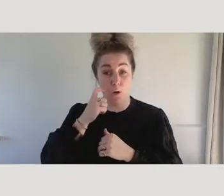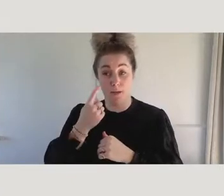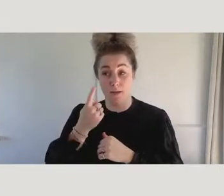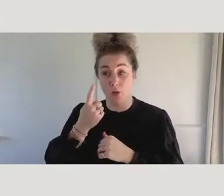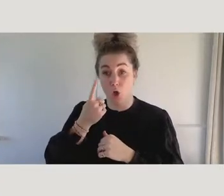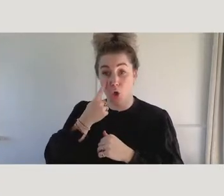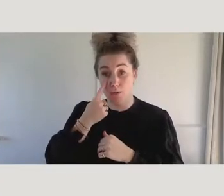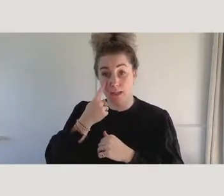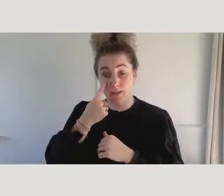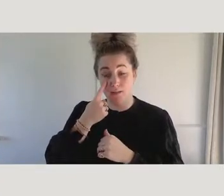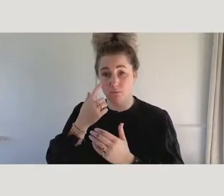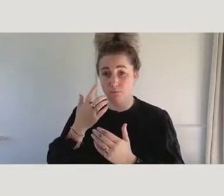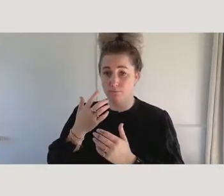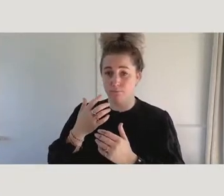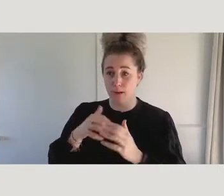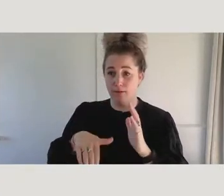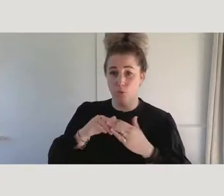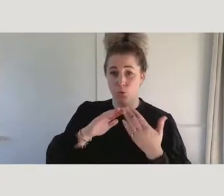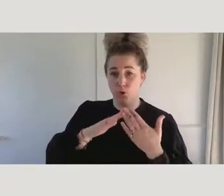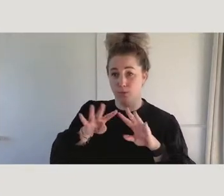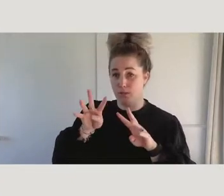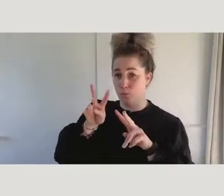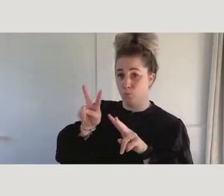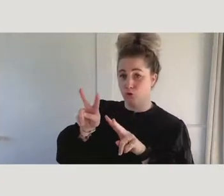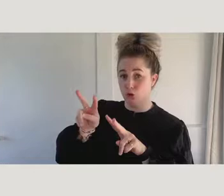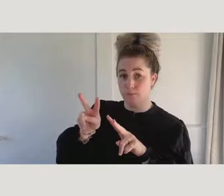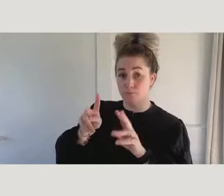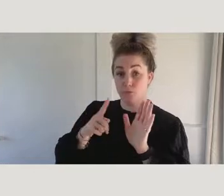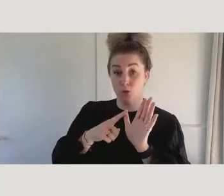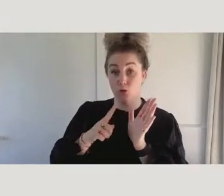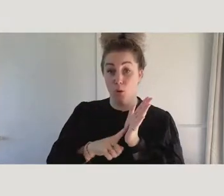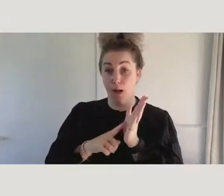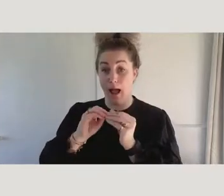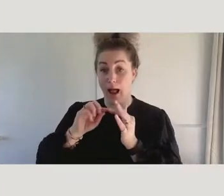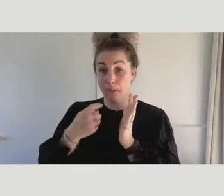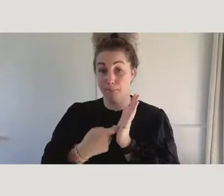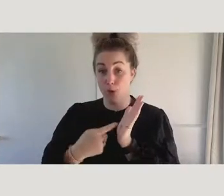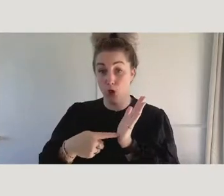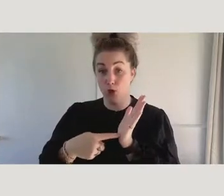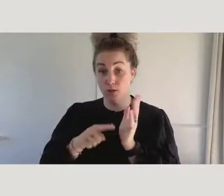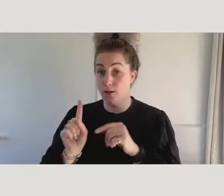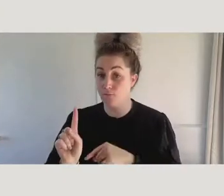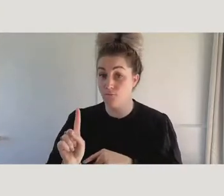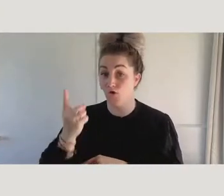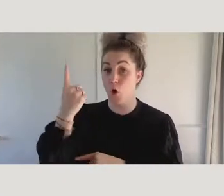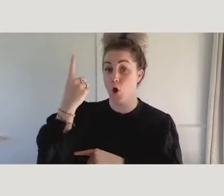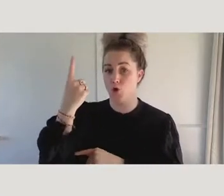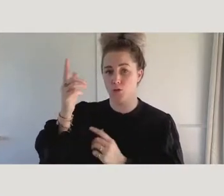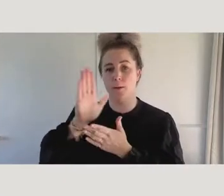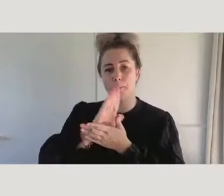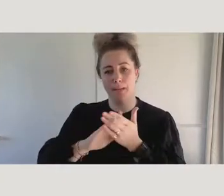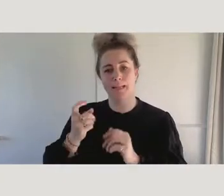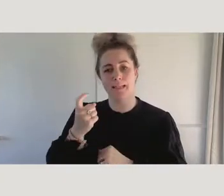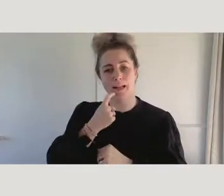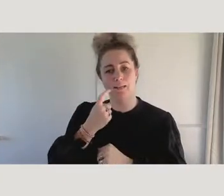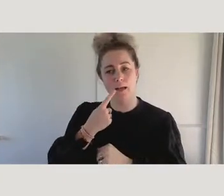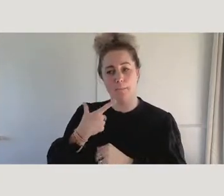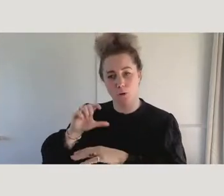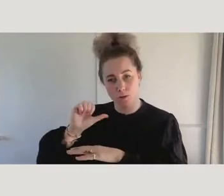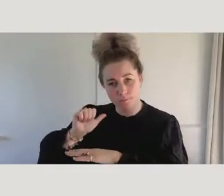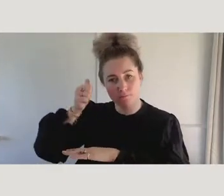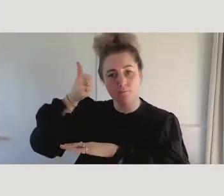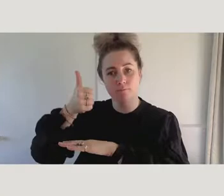by the whole community so for Albert being first made it a lot easier because he established